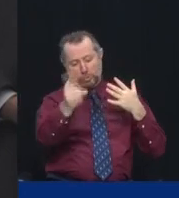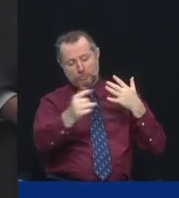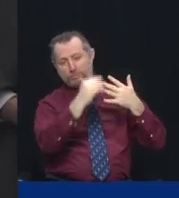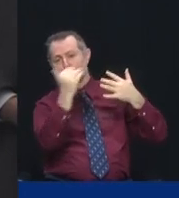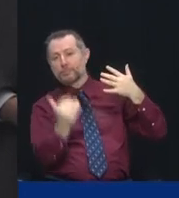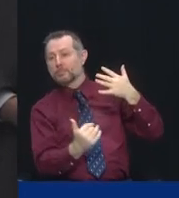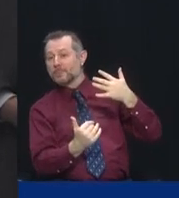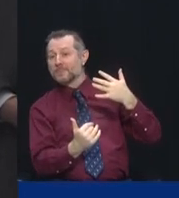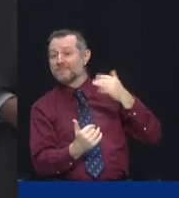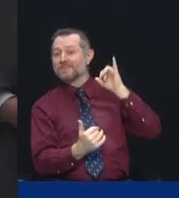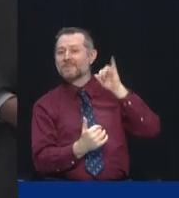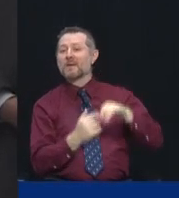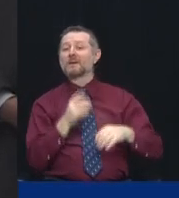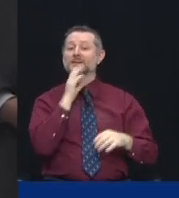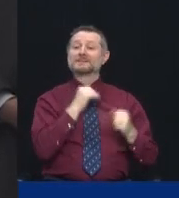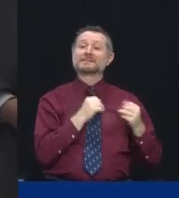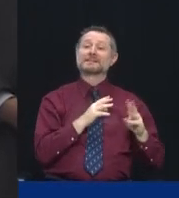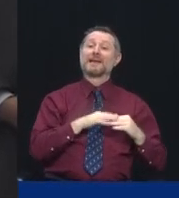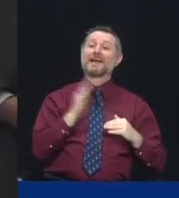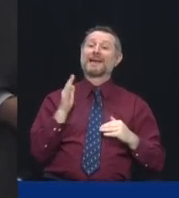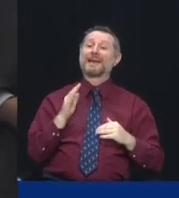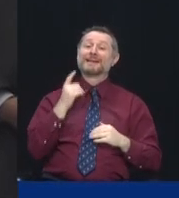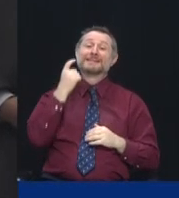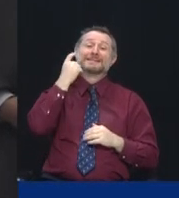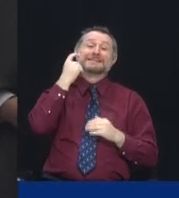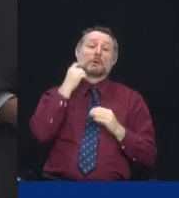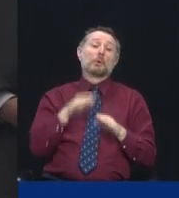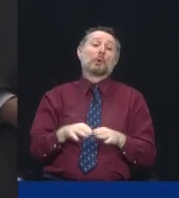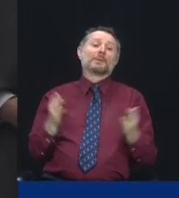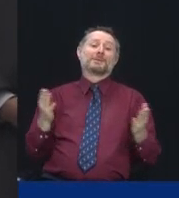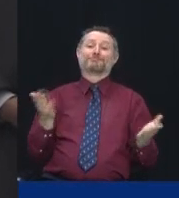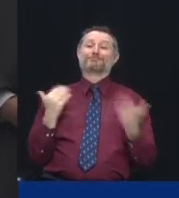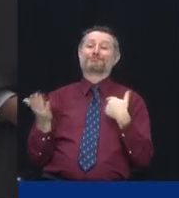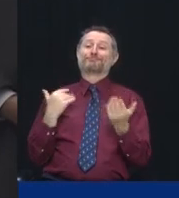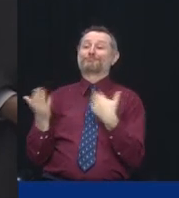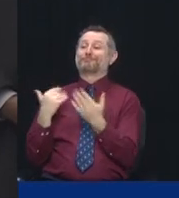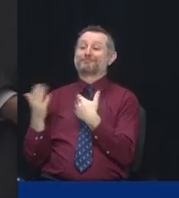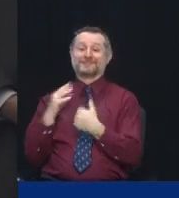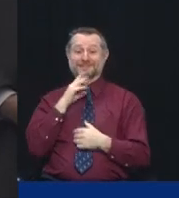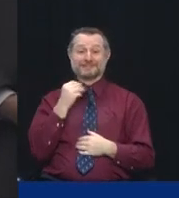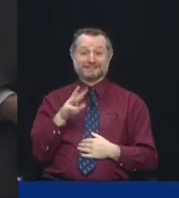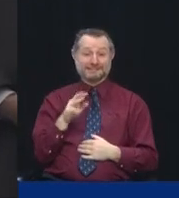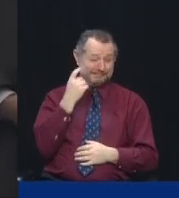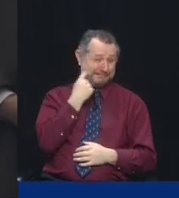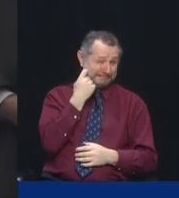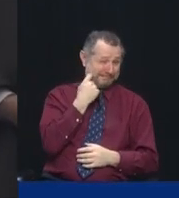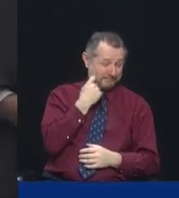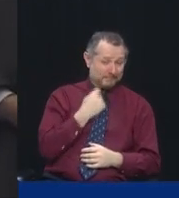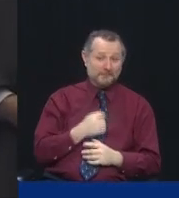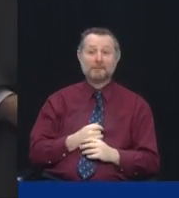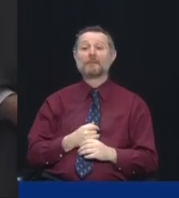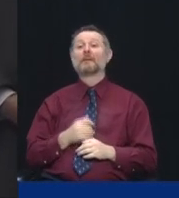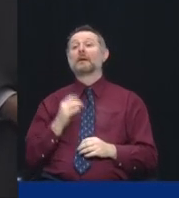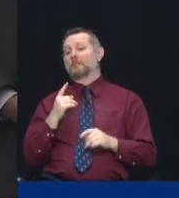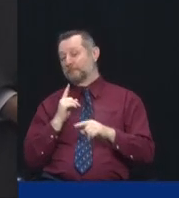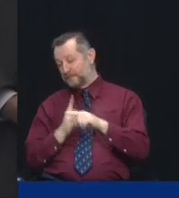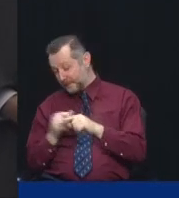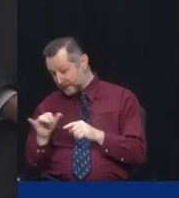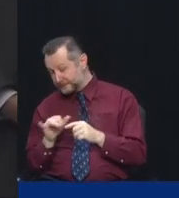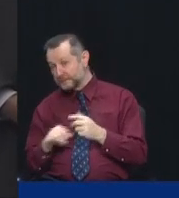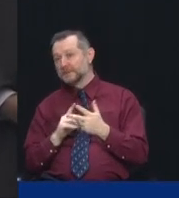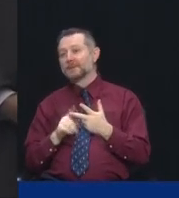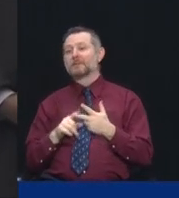Eligibility for 16 plus just opened up fairly recently. But also, younger people